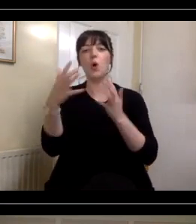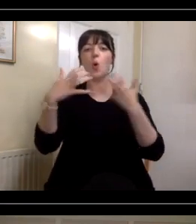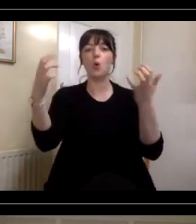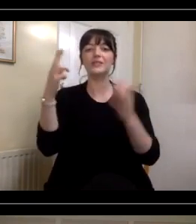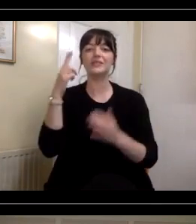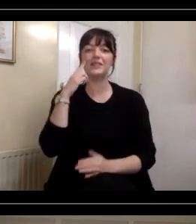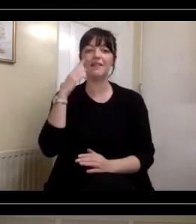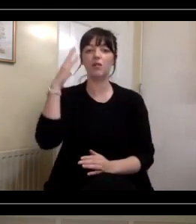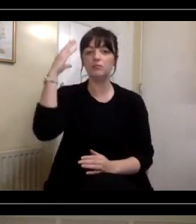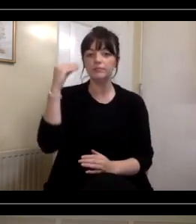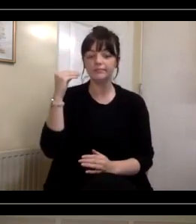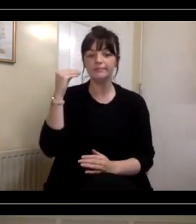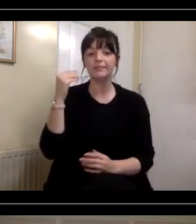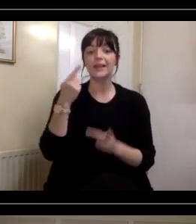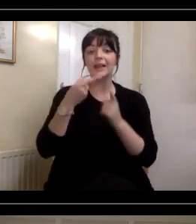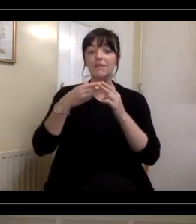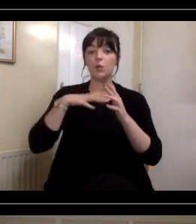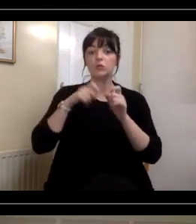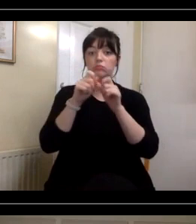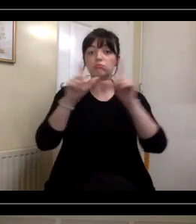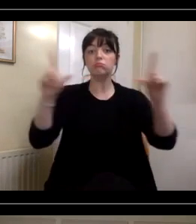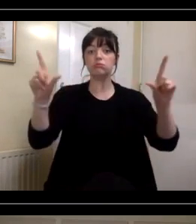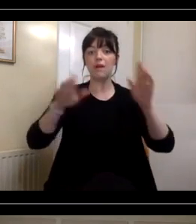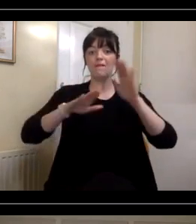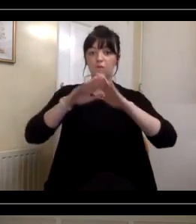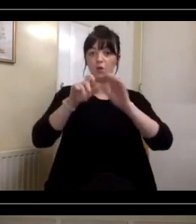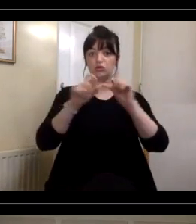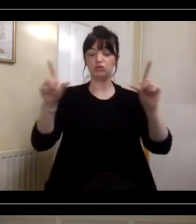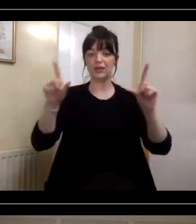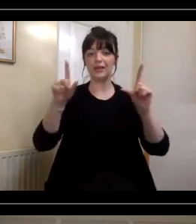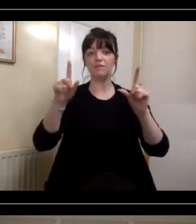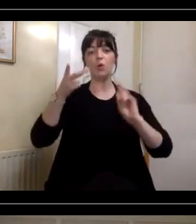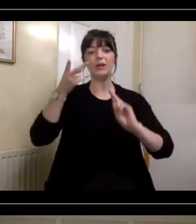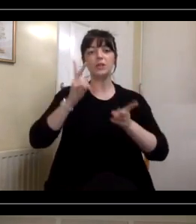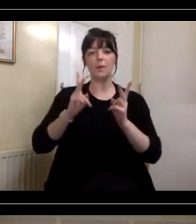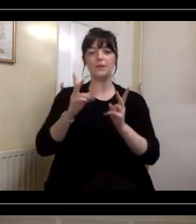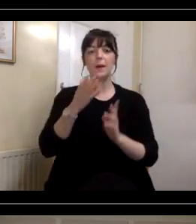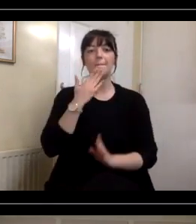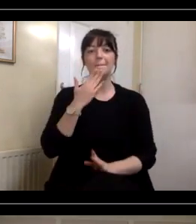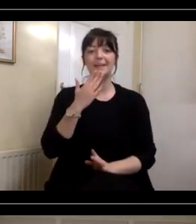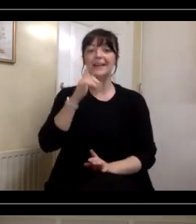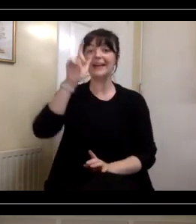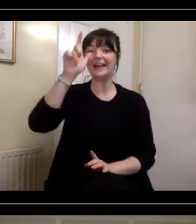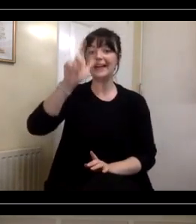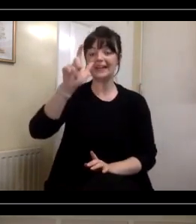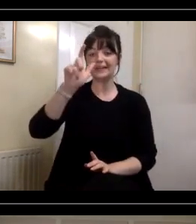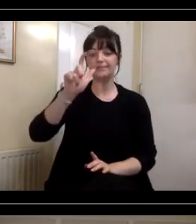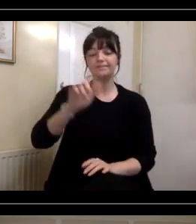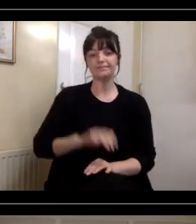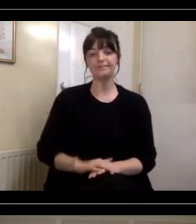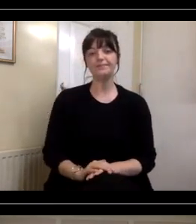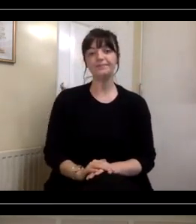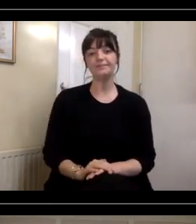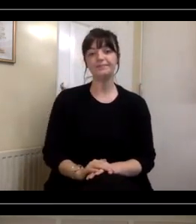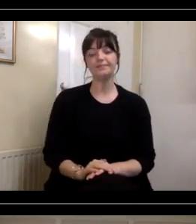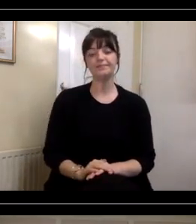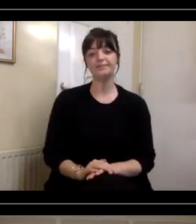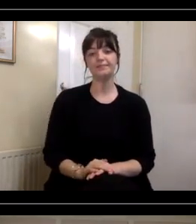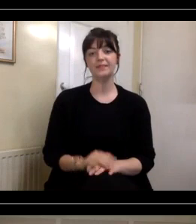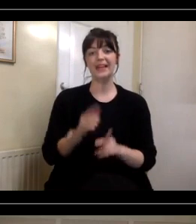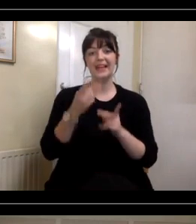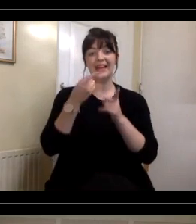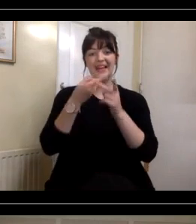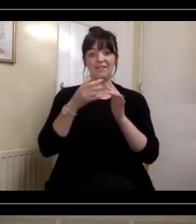Should you wish to expand the view of the BSL interpreters at any time, simply hover your mouse over their camera and click the button